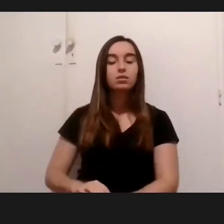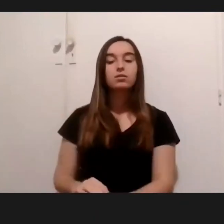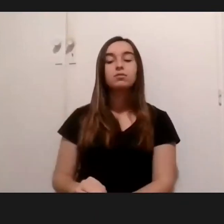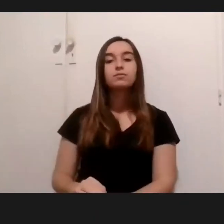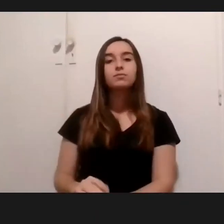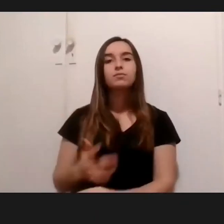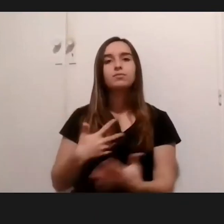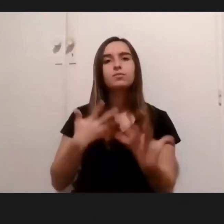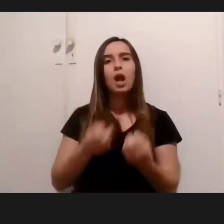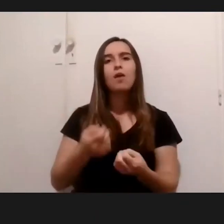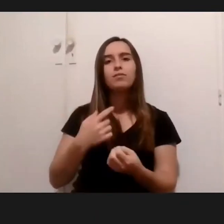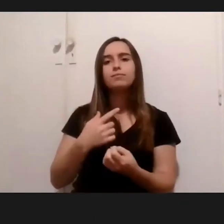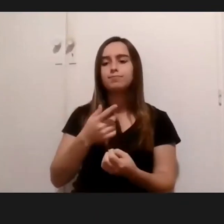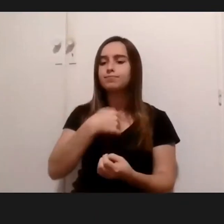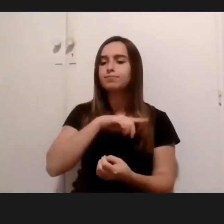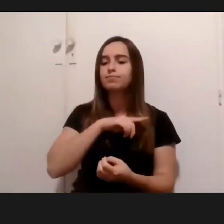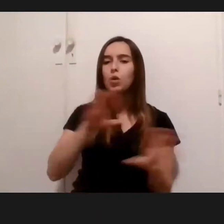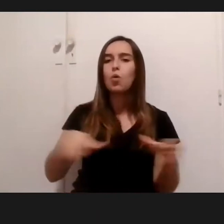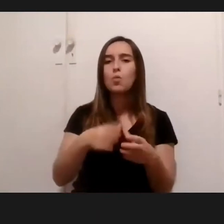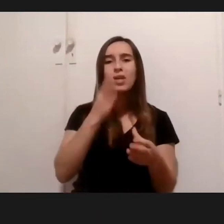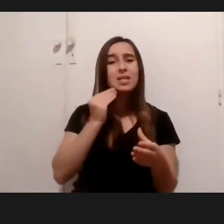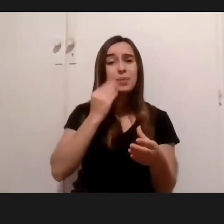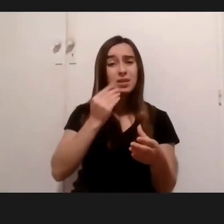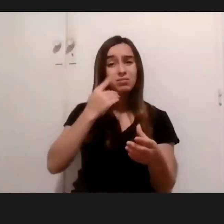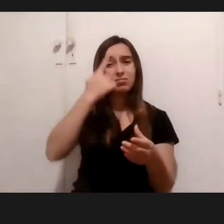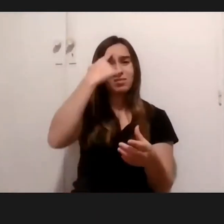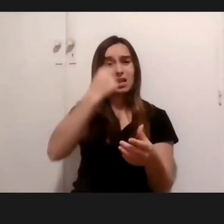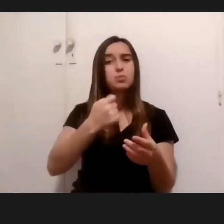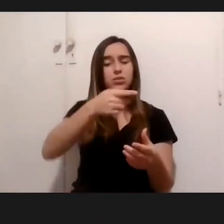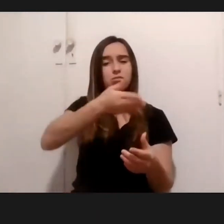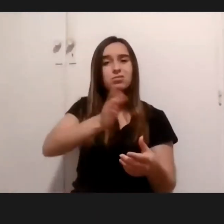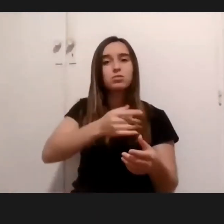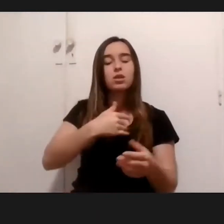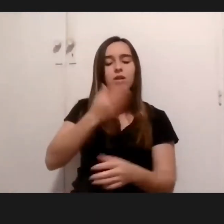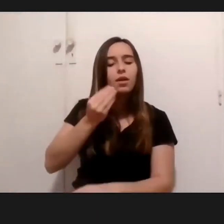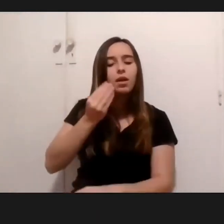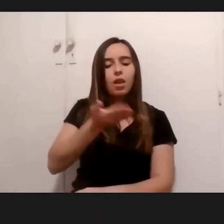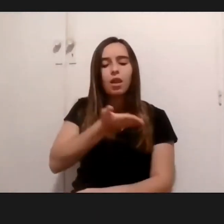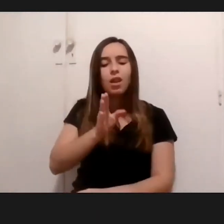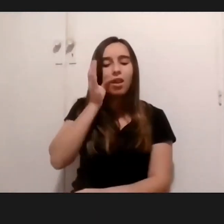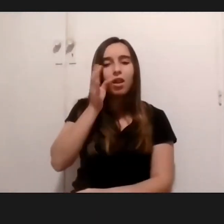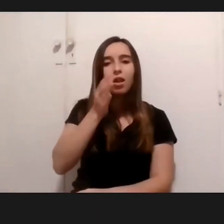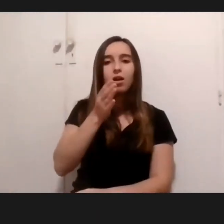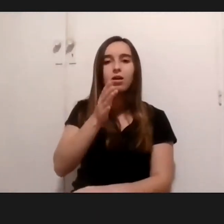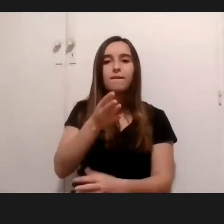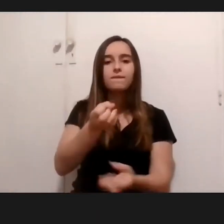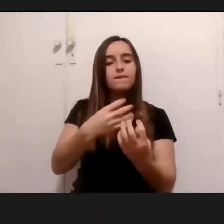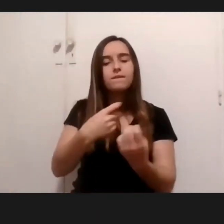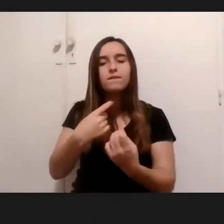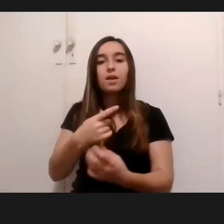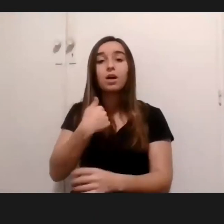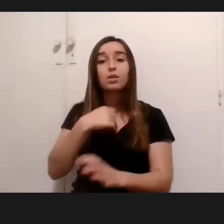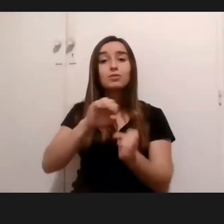by experience groups, and we were trying during the COVID, we were trying to organize